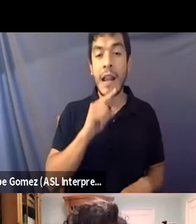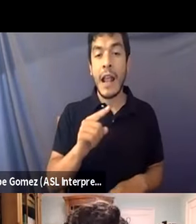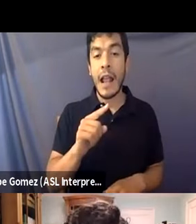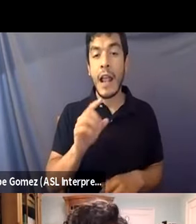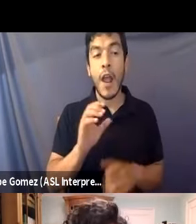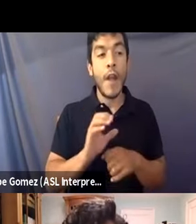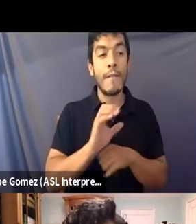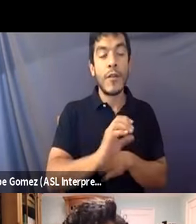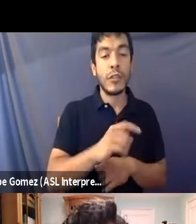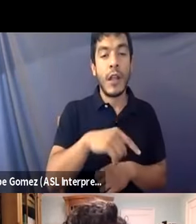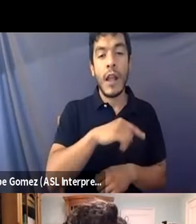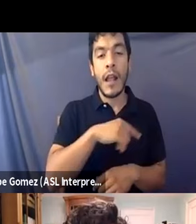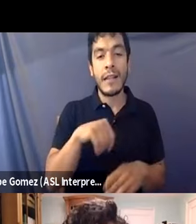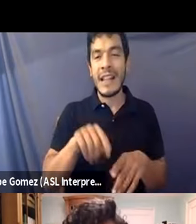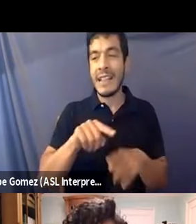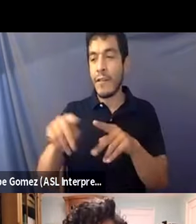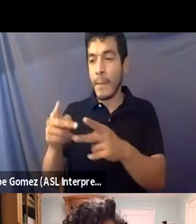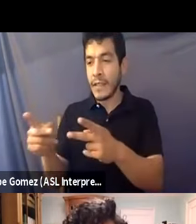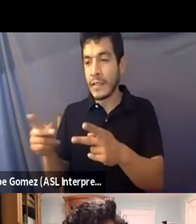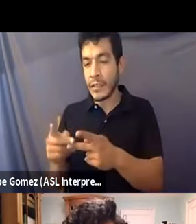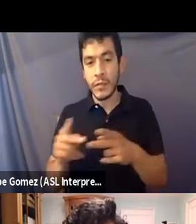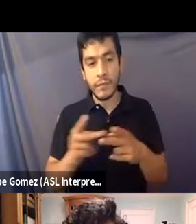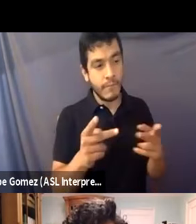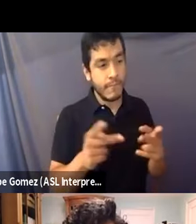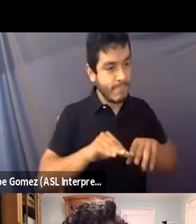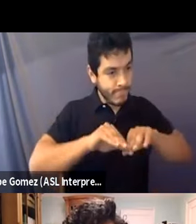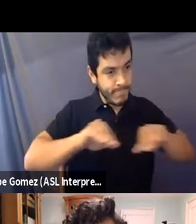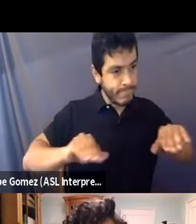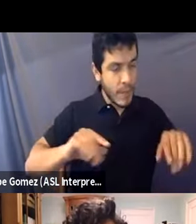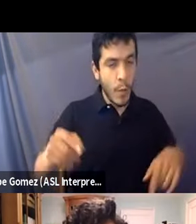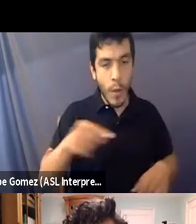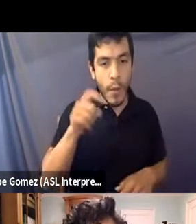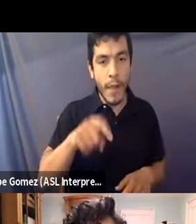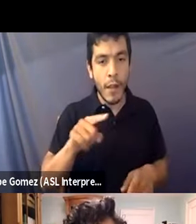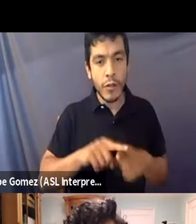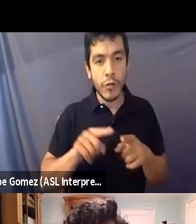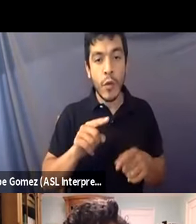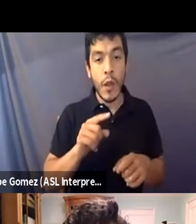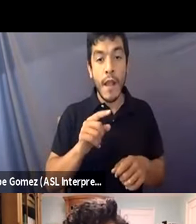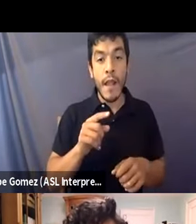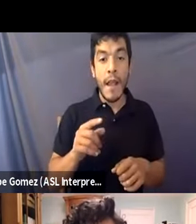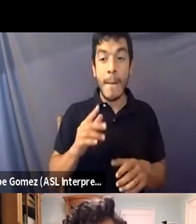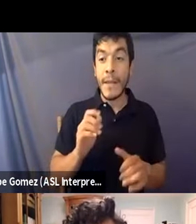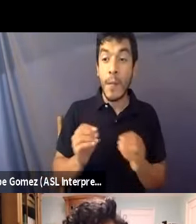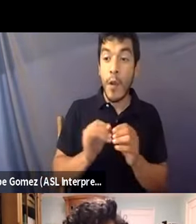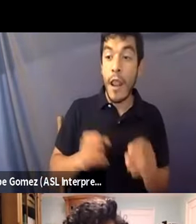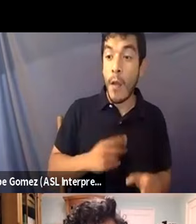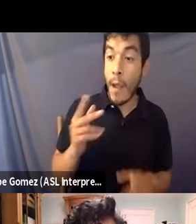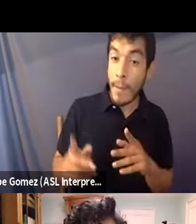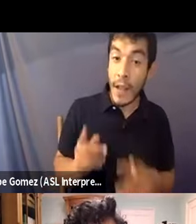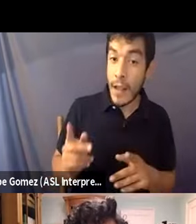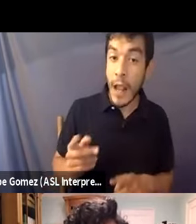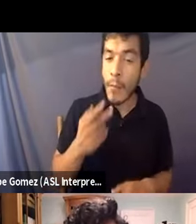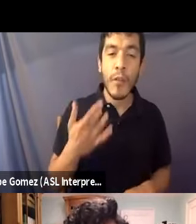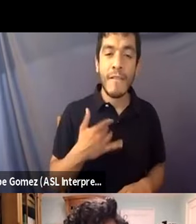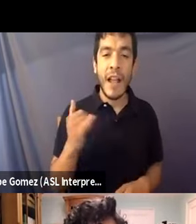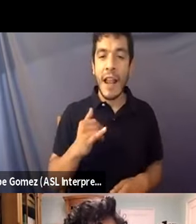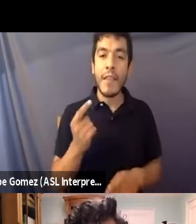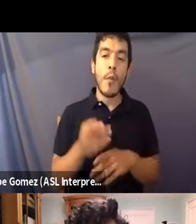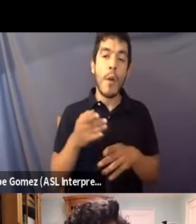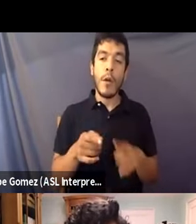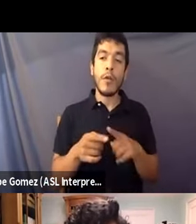put us in positions of where we felt like we needed to assimilate to white because we felt like that that was the right way to